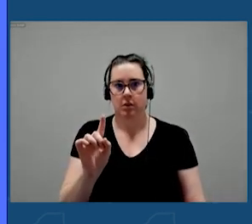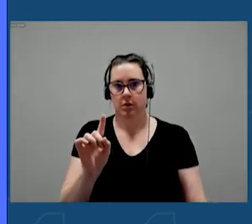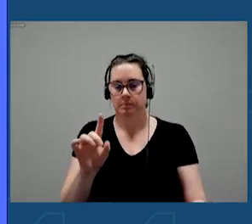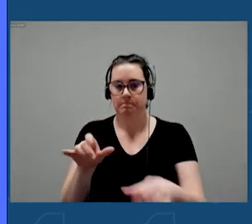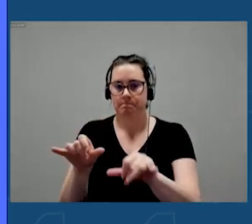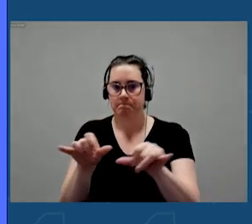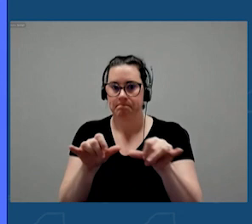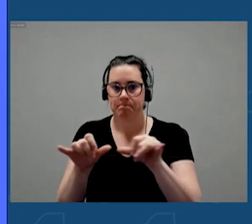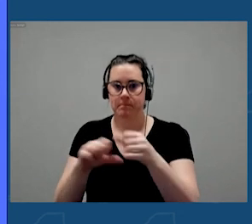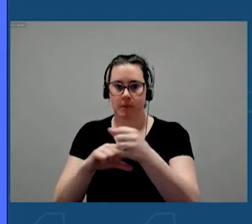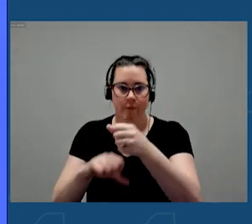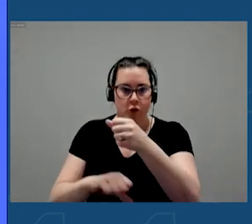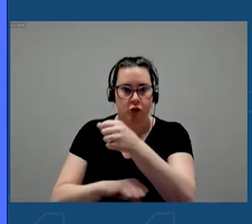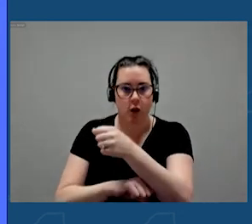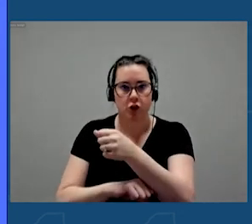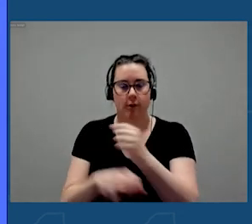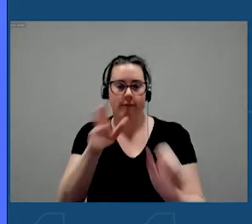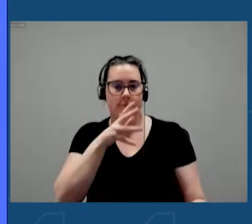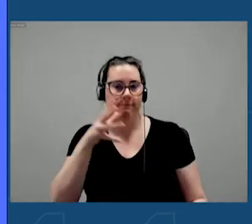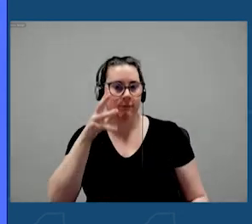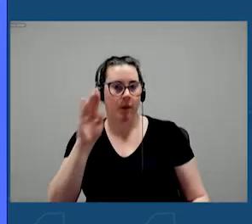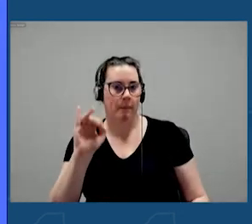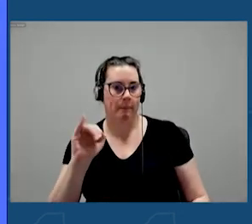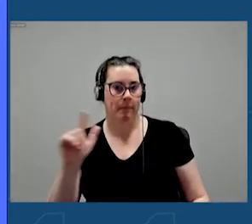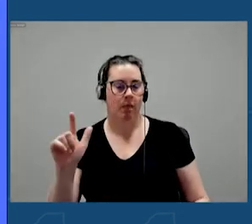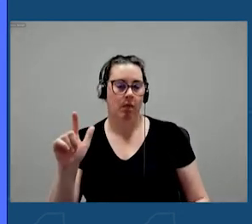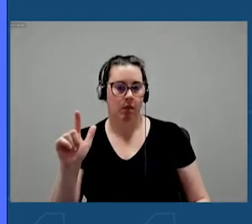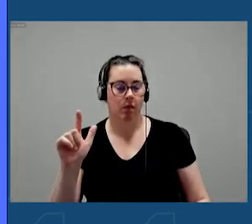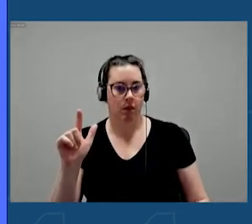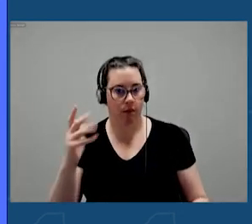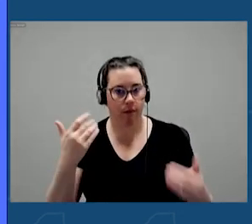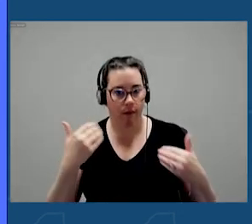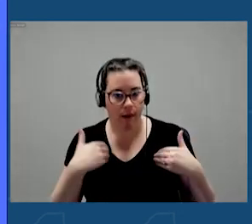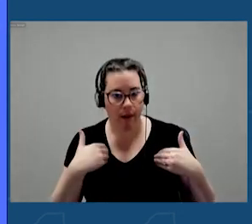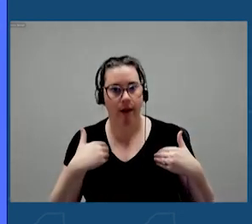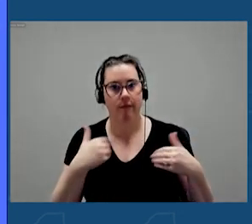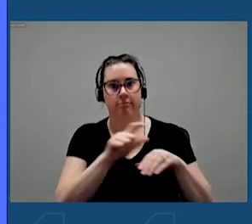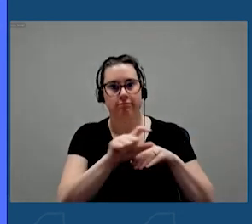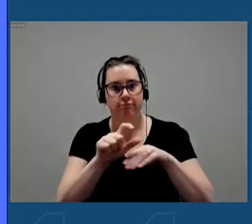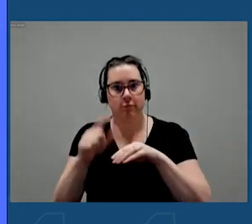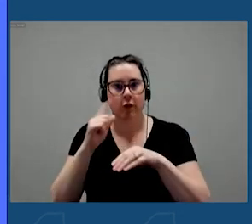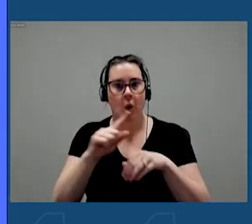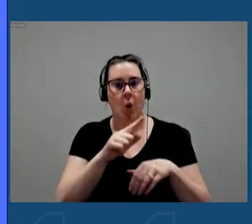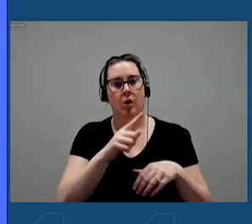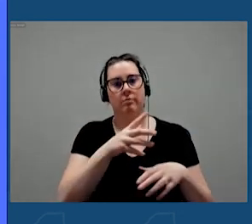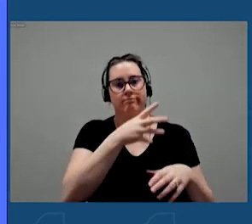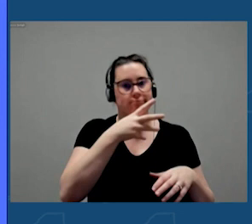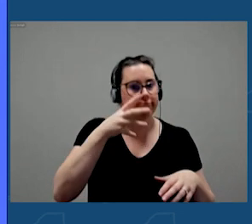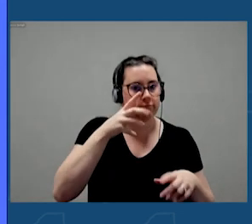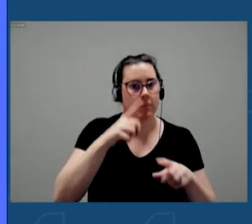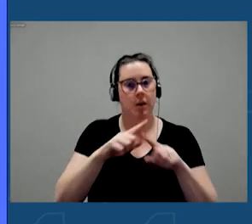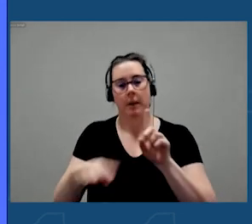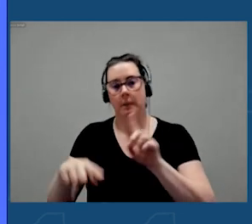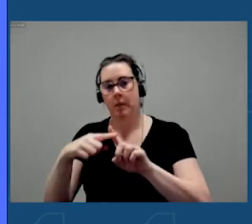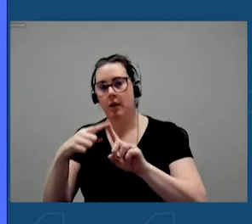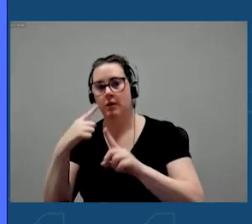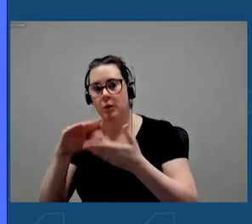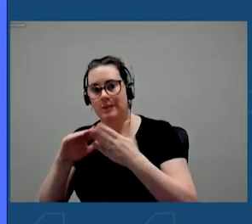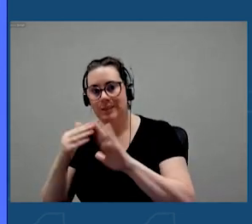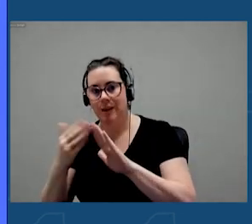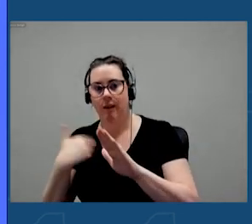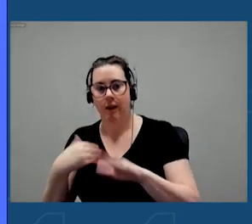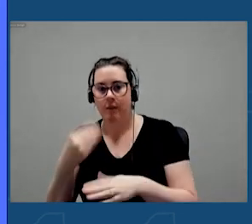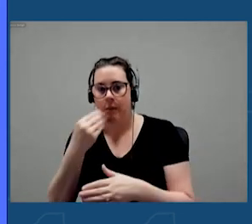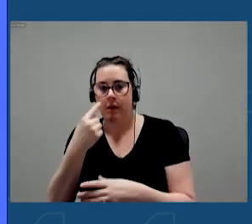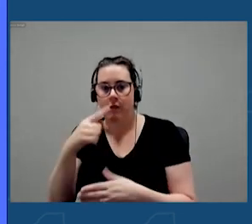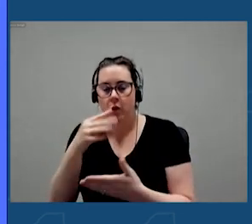and the Farm Bill. The Farm Bill had subsidies for the rural areas, but it also had money for food programs for the urban areas. So